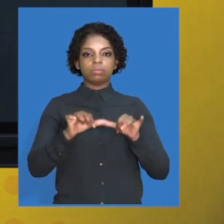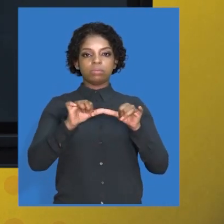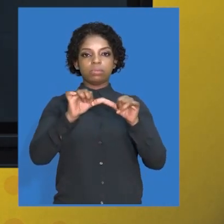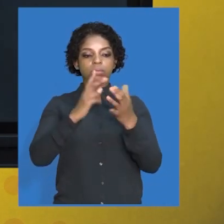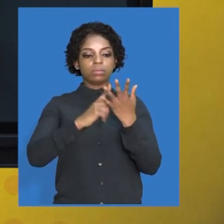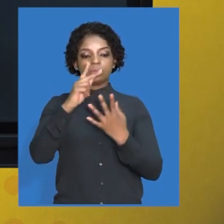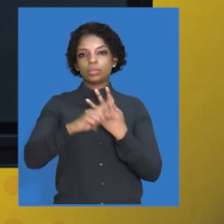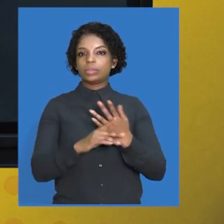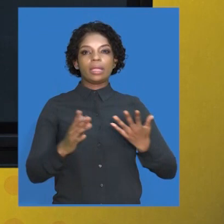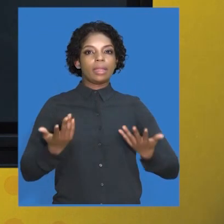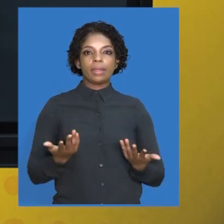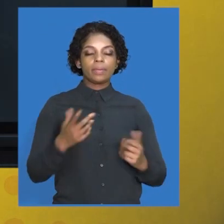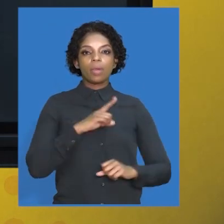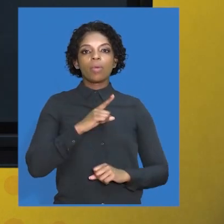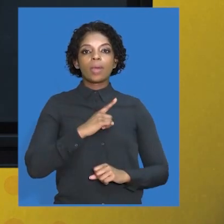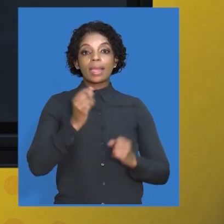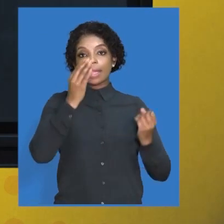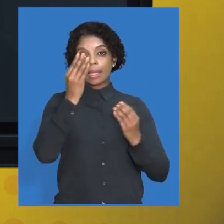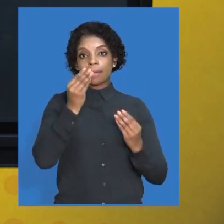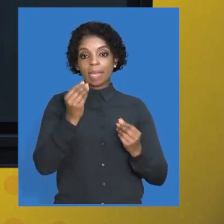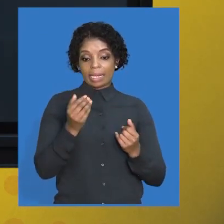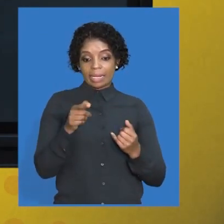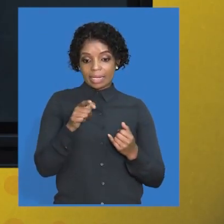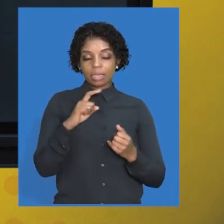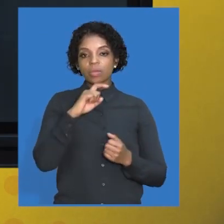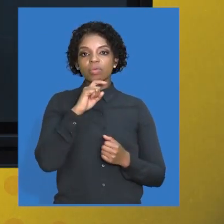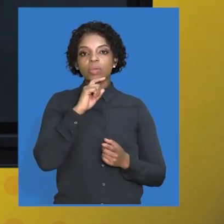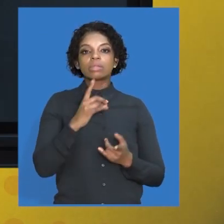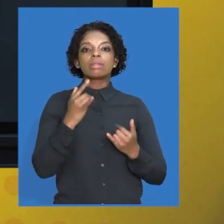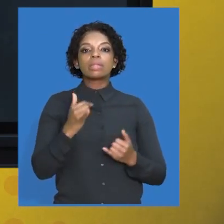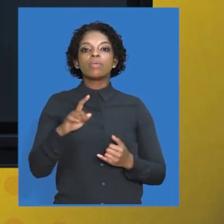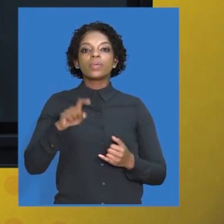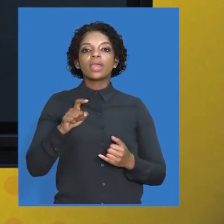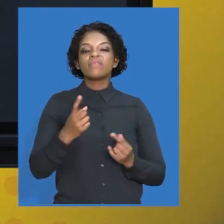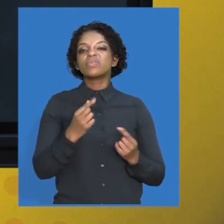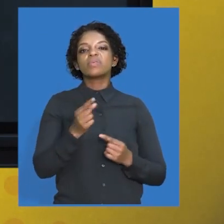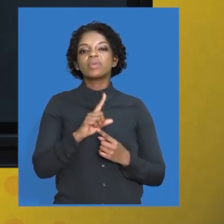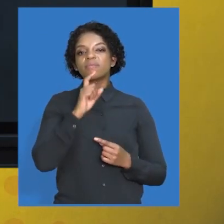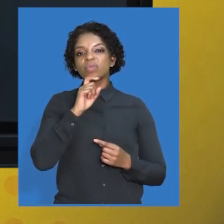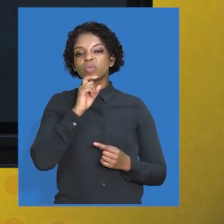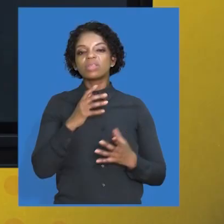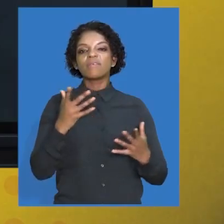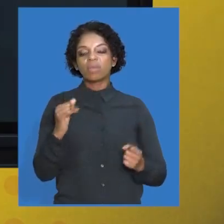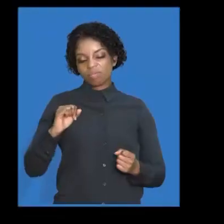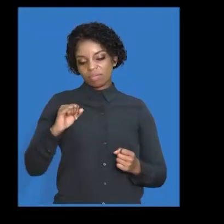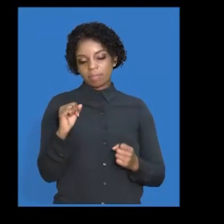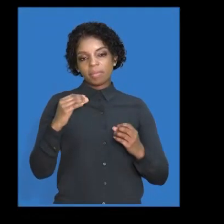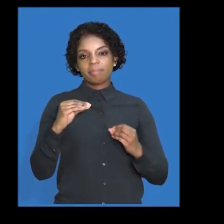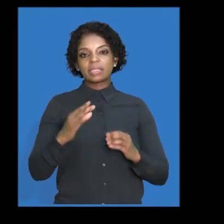that money that we would be using for the CSR project, we now need to use to keep the business afloat.